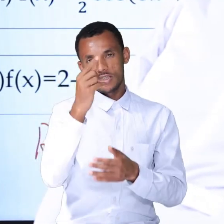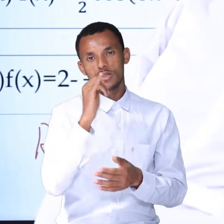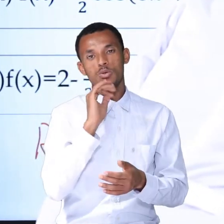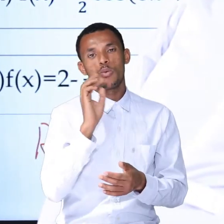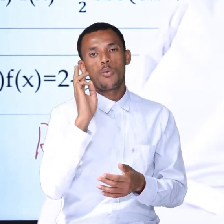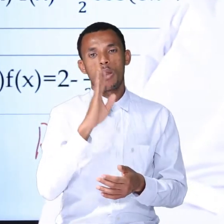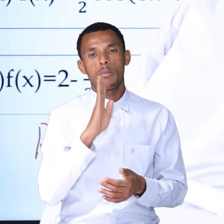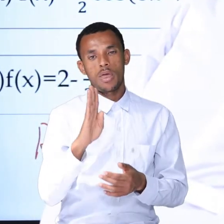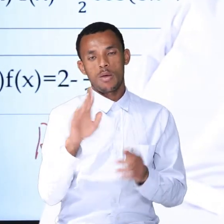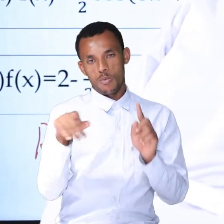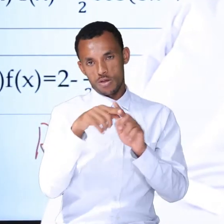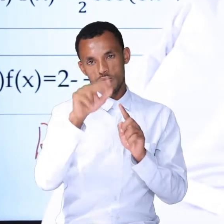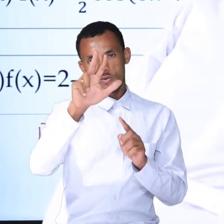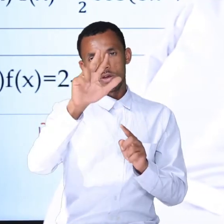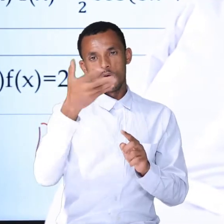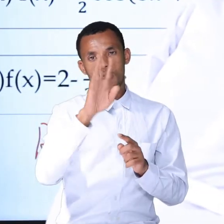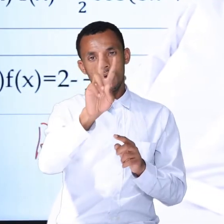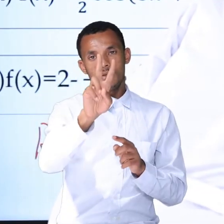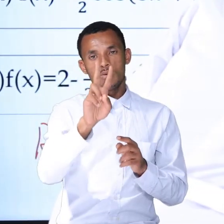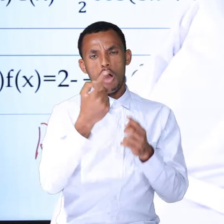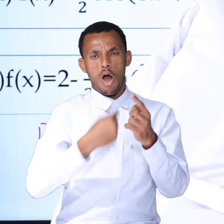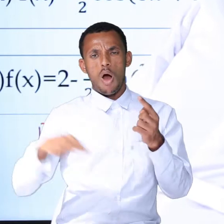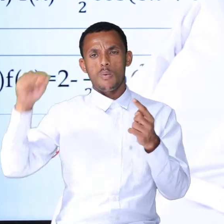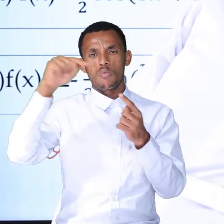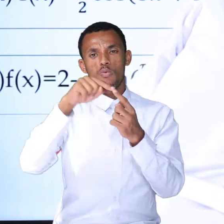be, you have positive 3 over 2 up to